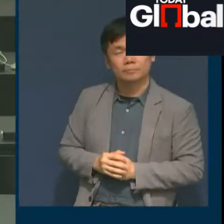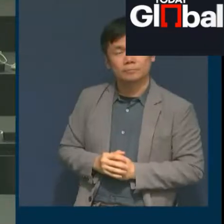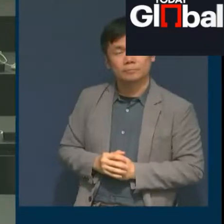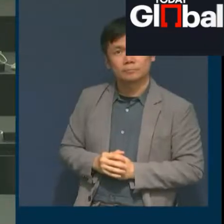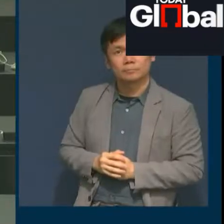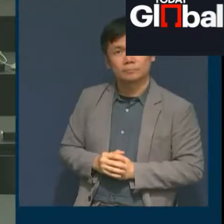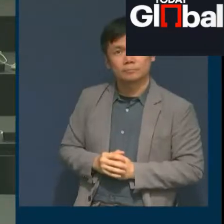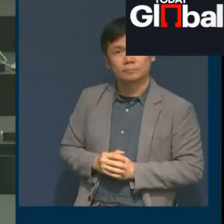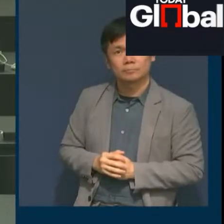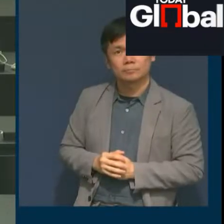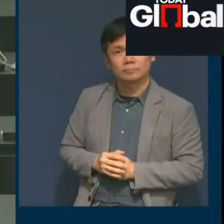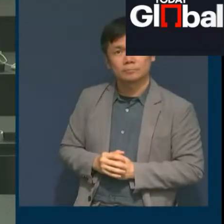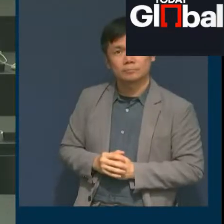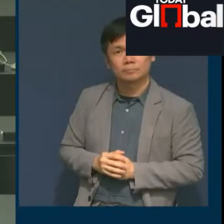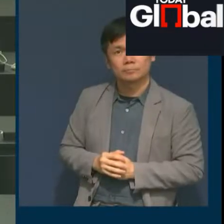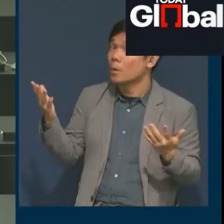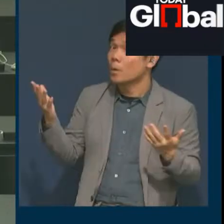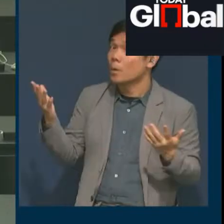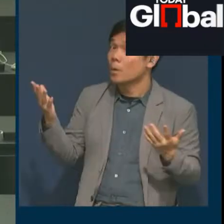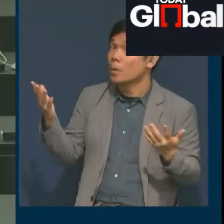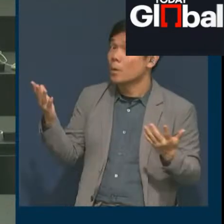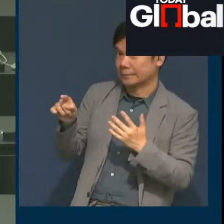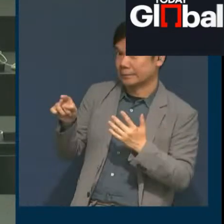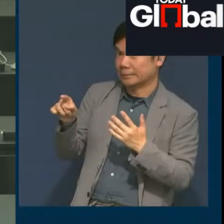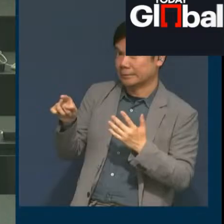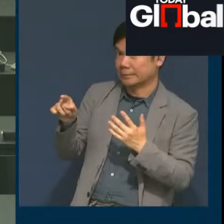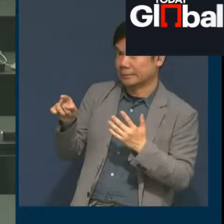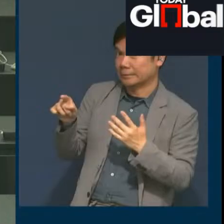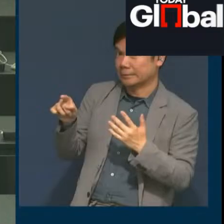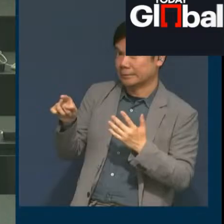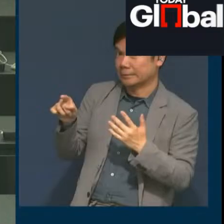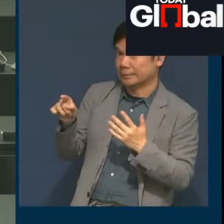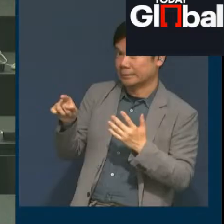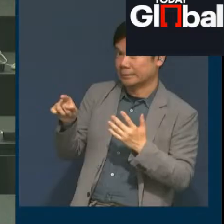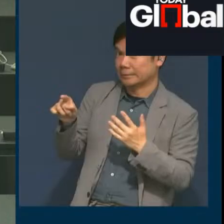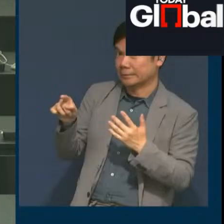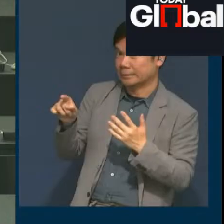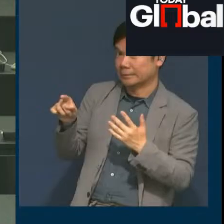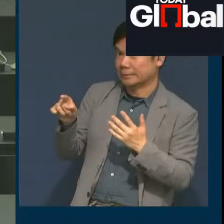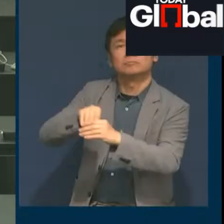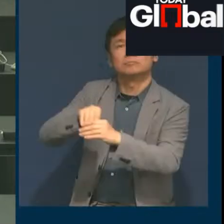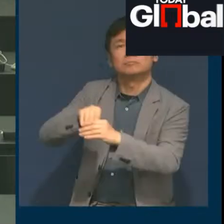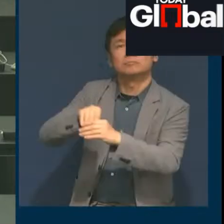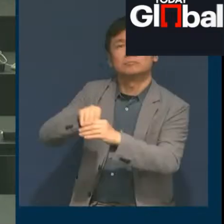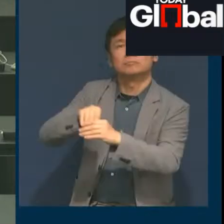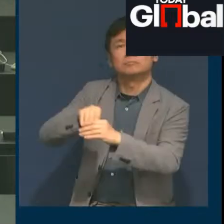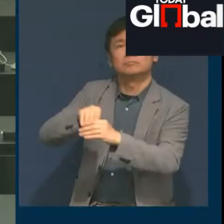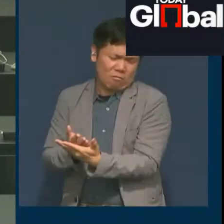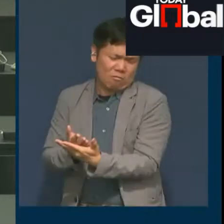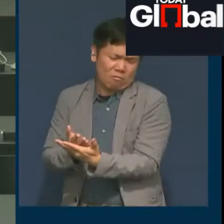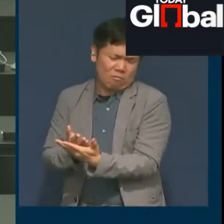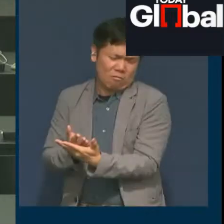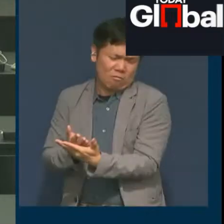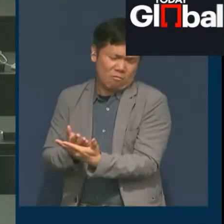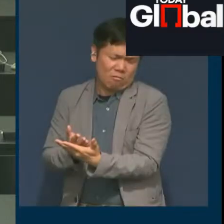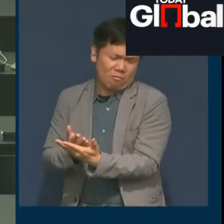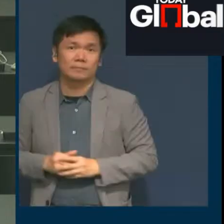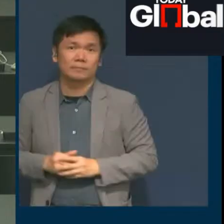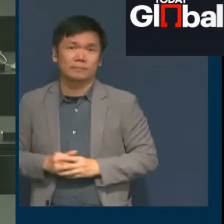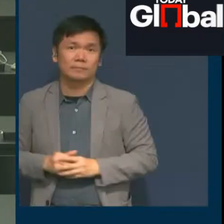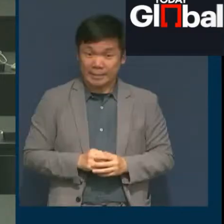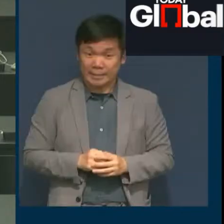inclusivity is part of all educational programs, and we remind children of their right to